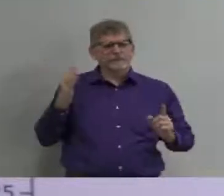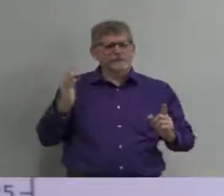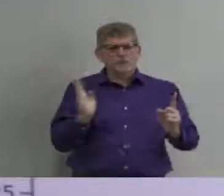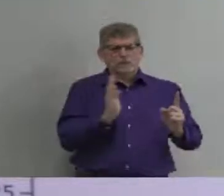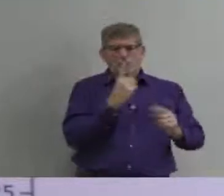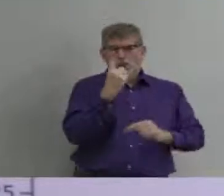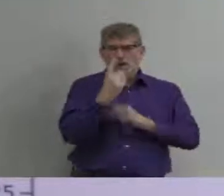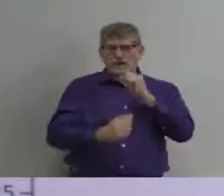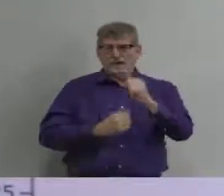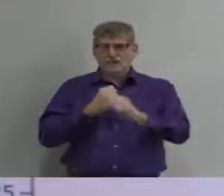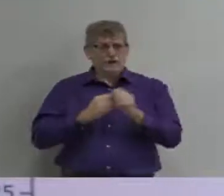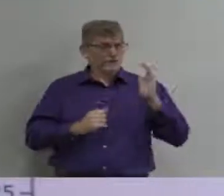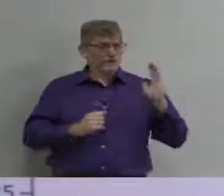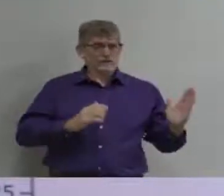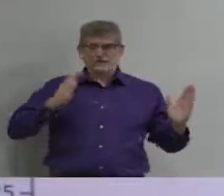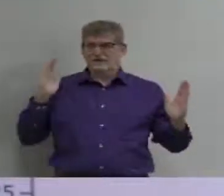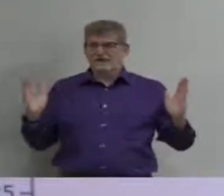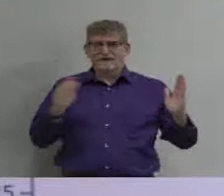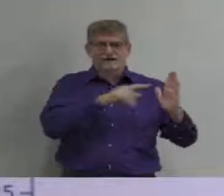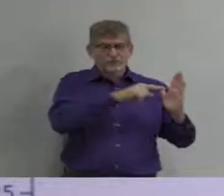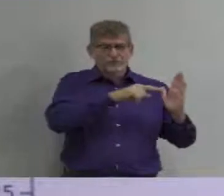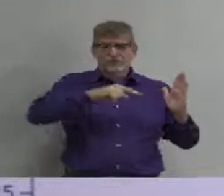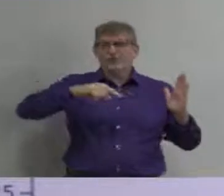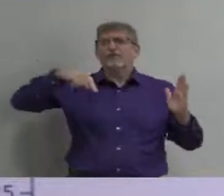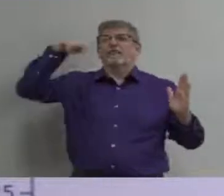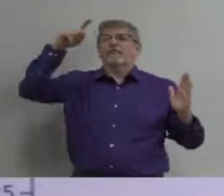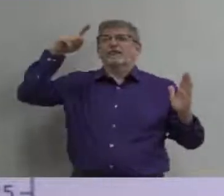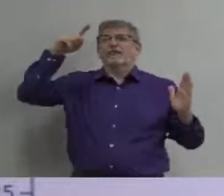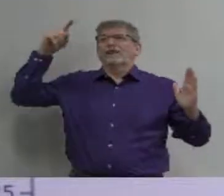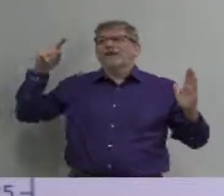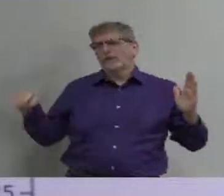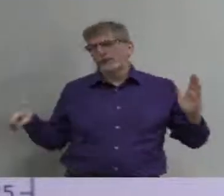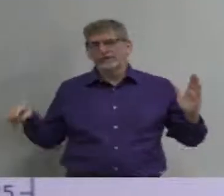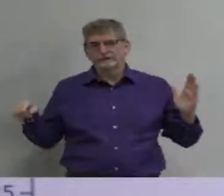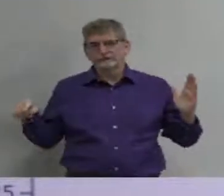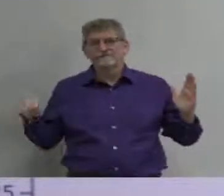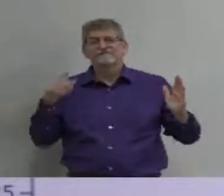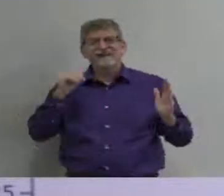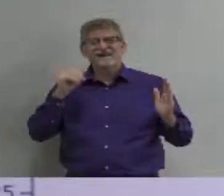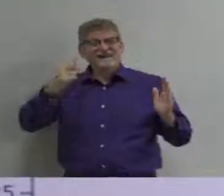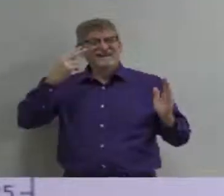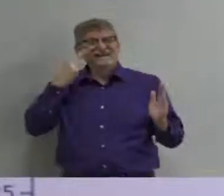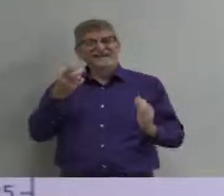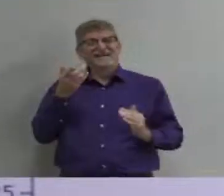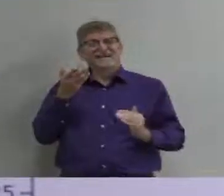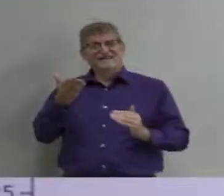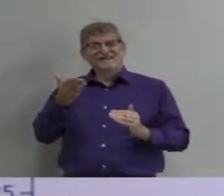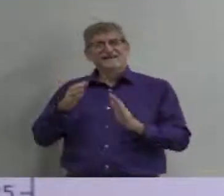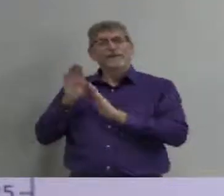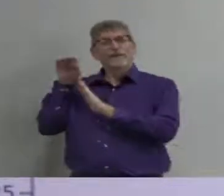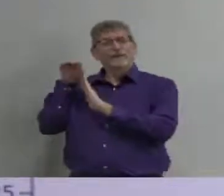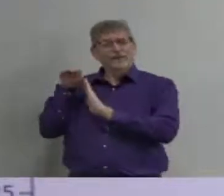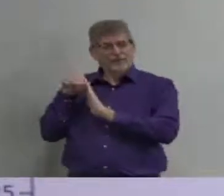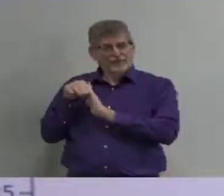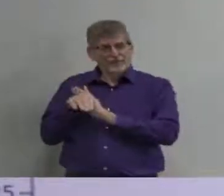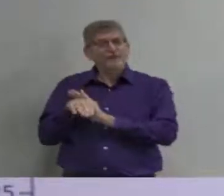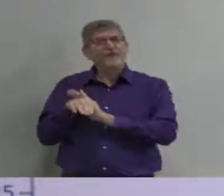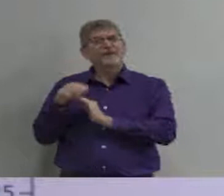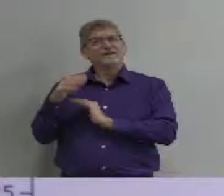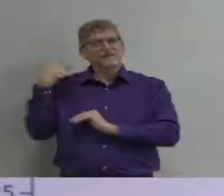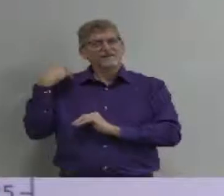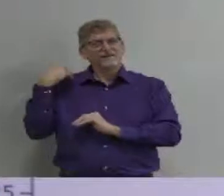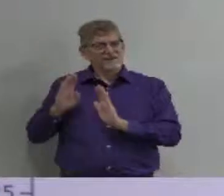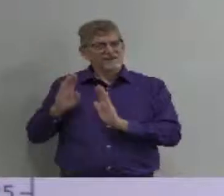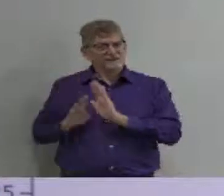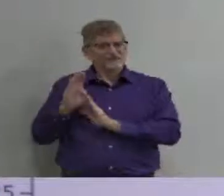case of COVID-19 here in Tippecanoe County. As you can see, we had a very significant surge of cases during November